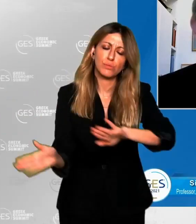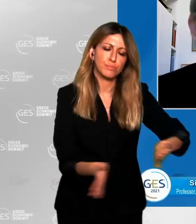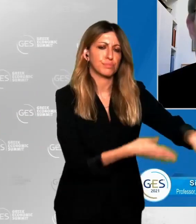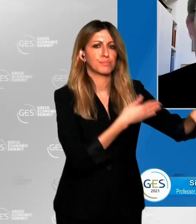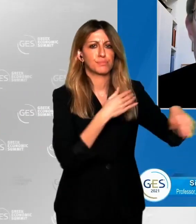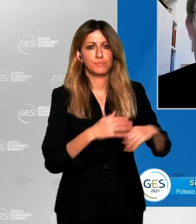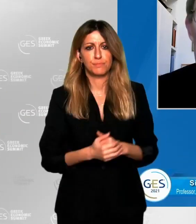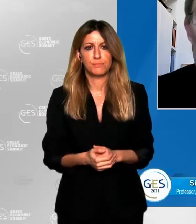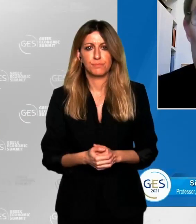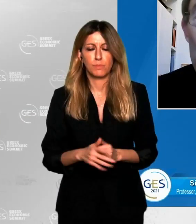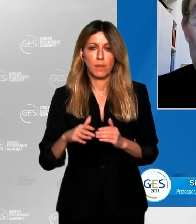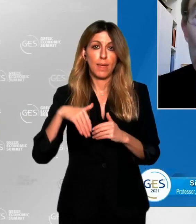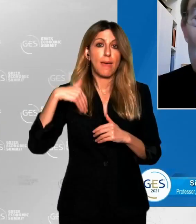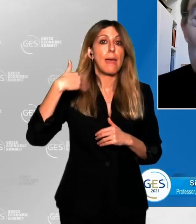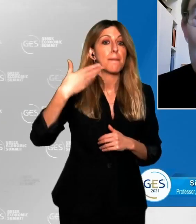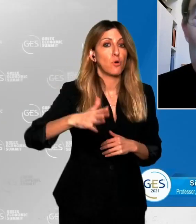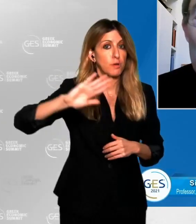challenge. Yeah, the next kind of